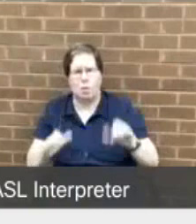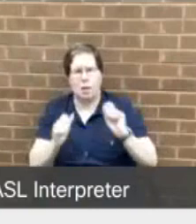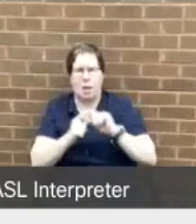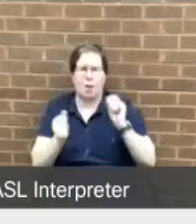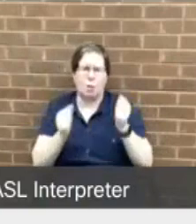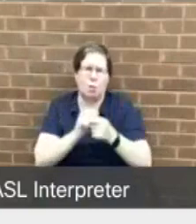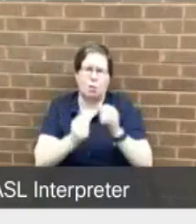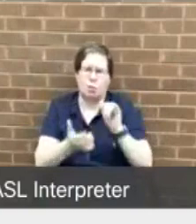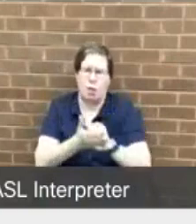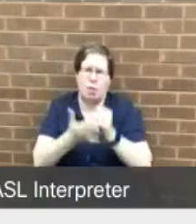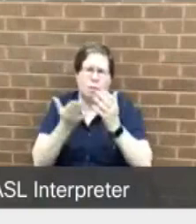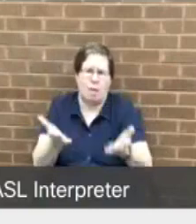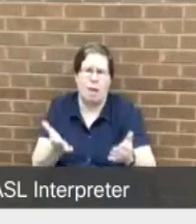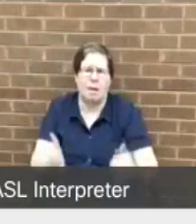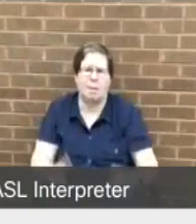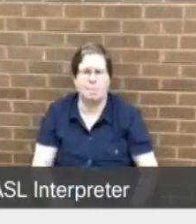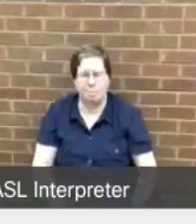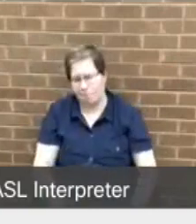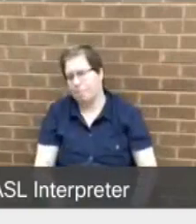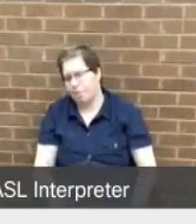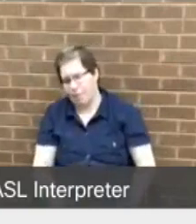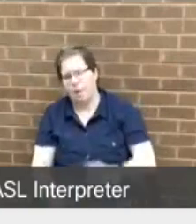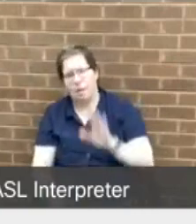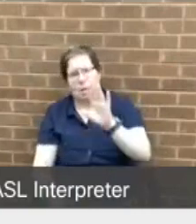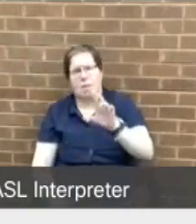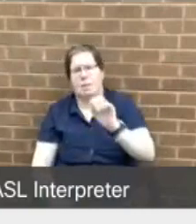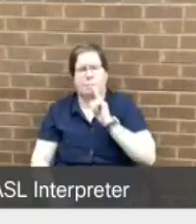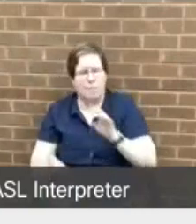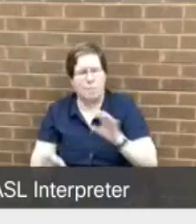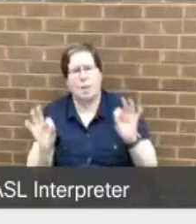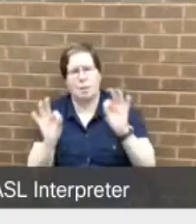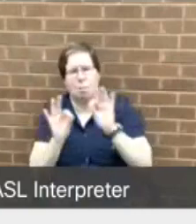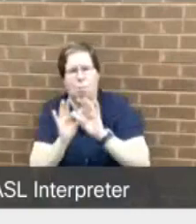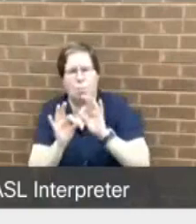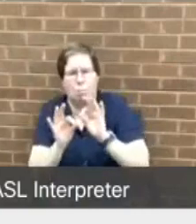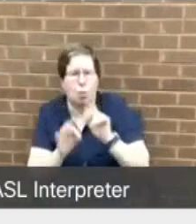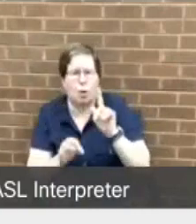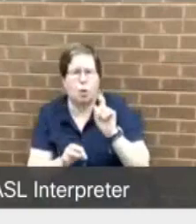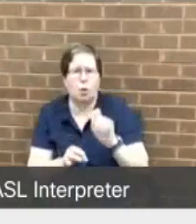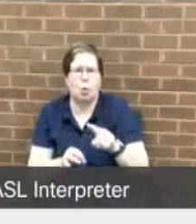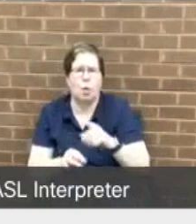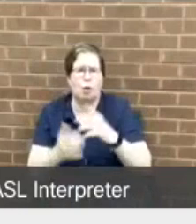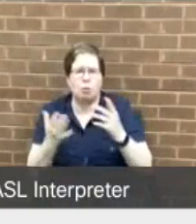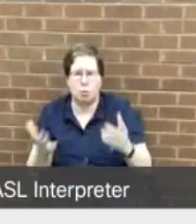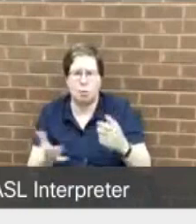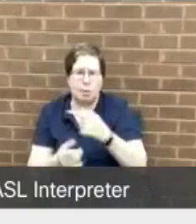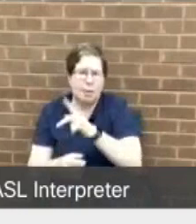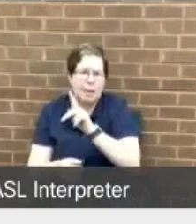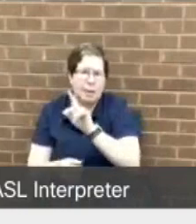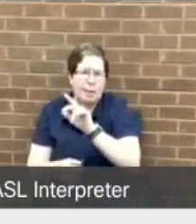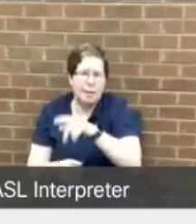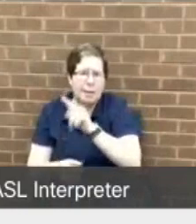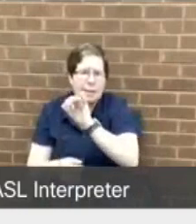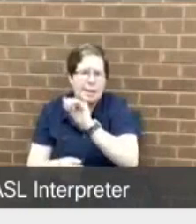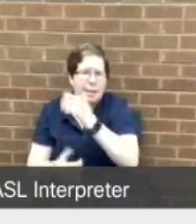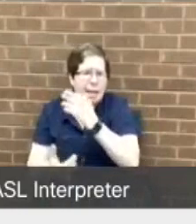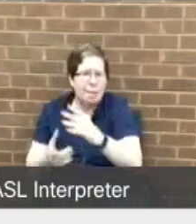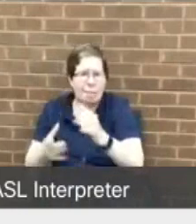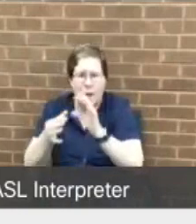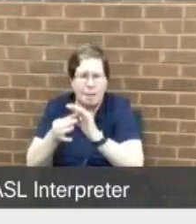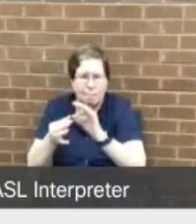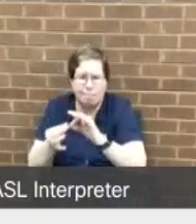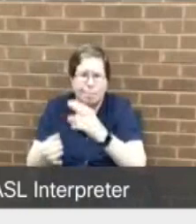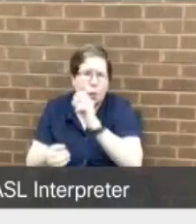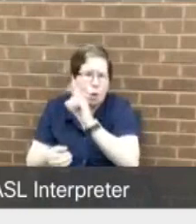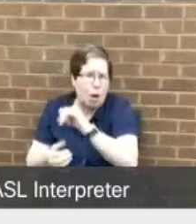that? Absolutely, really, really important questions. Let me touch on that. Tim may want to touch on it as well. And even Holly may want to touch on it,